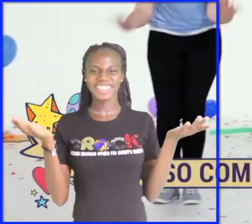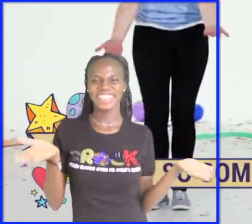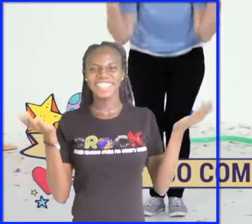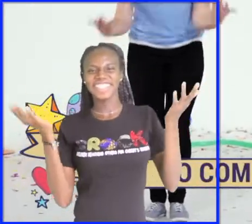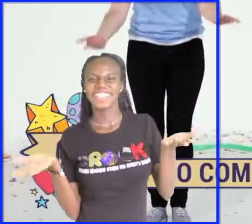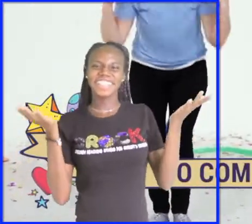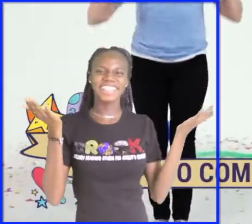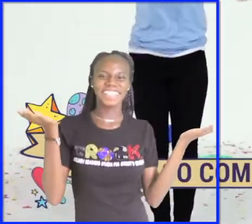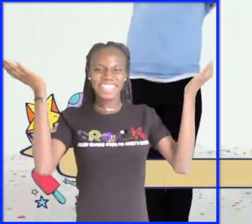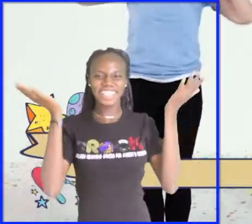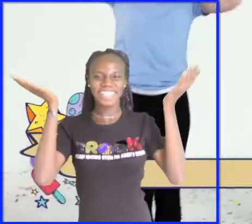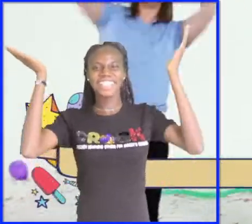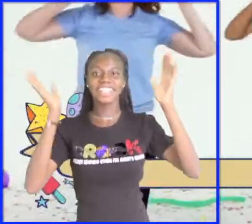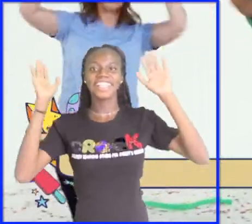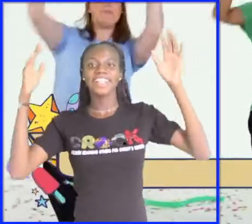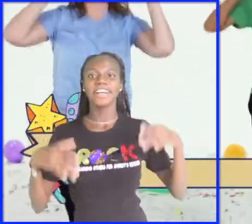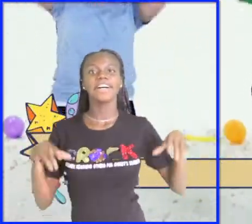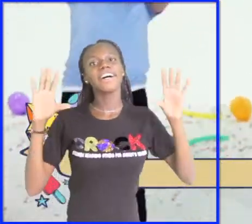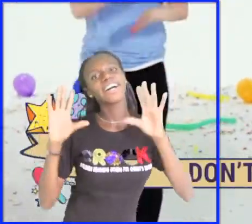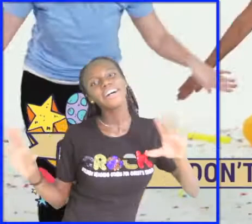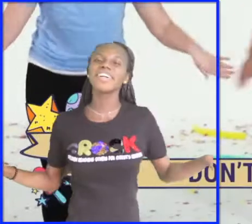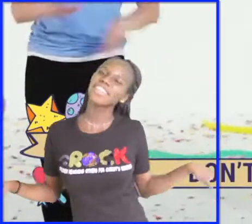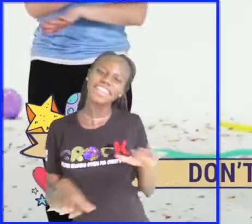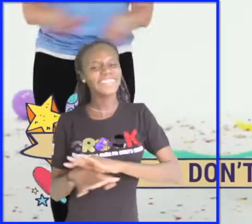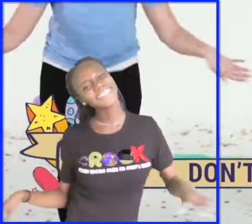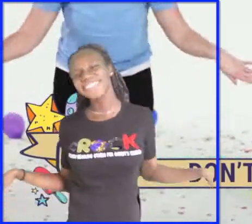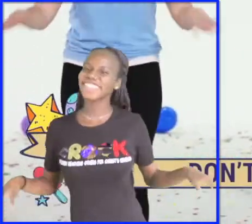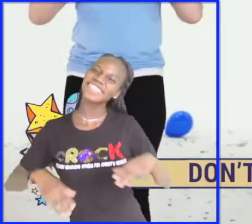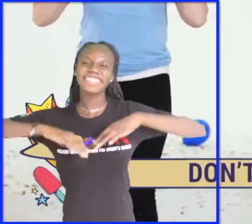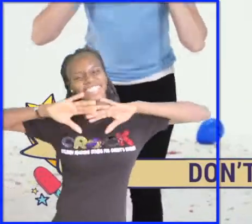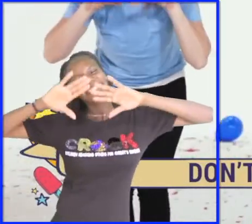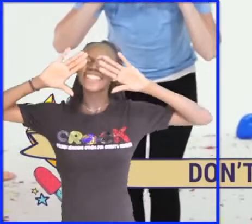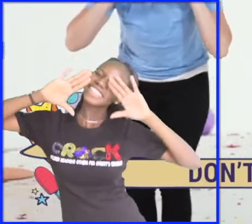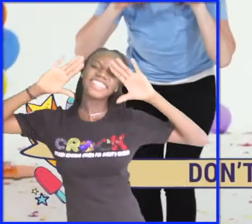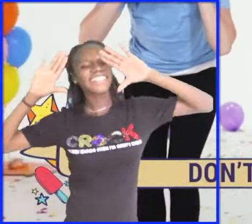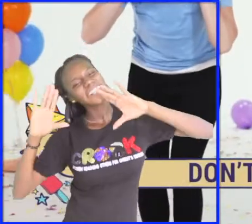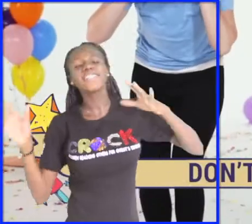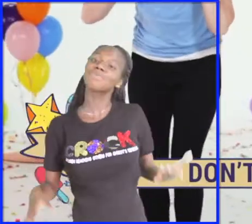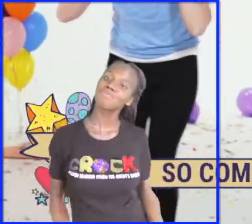afraid to shine.